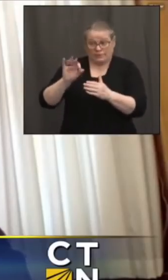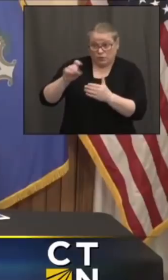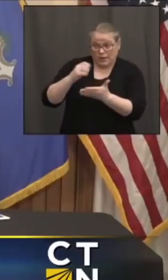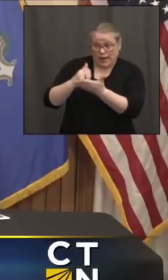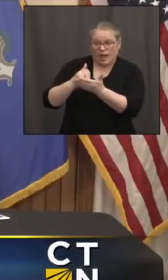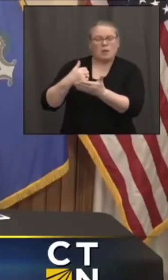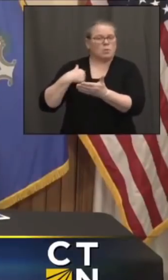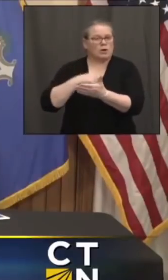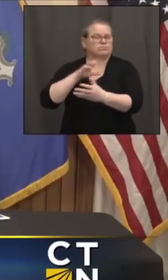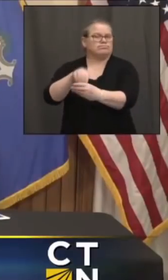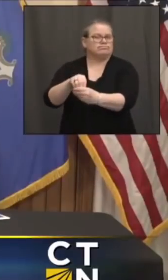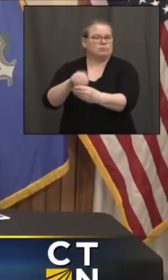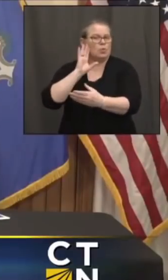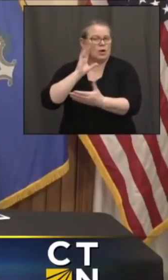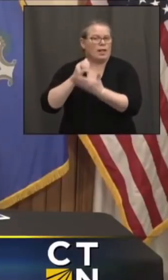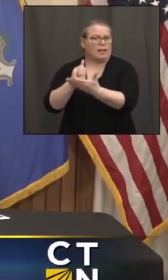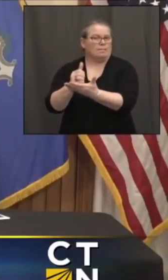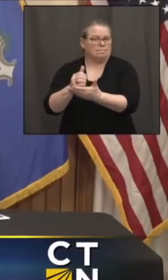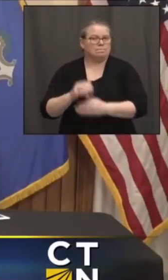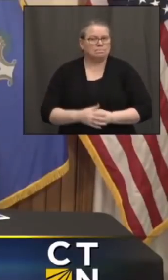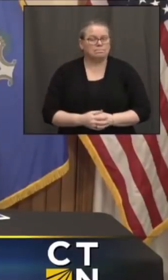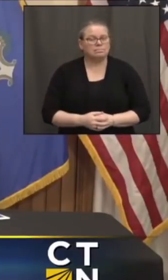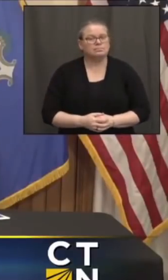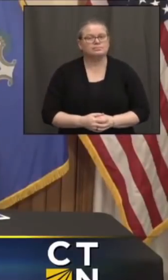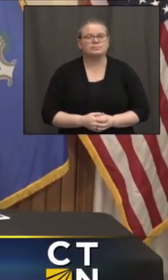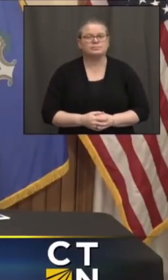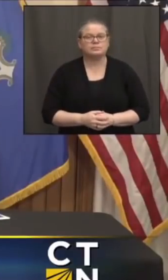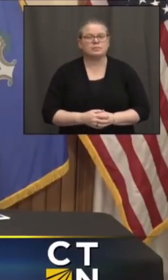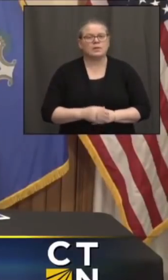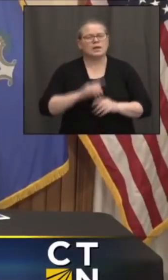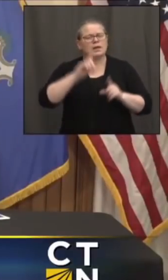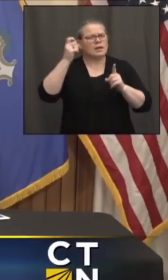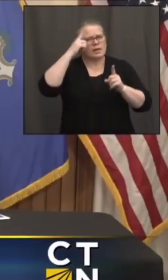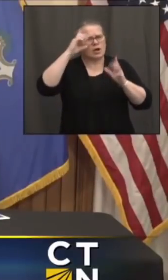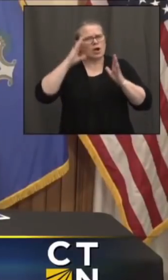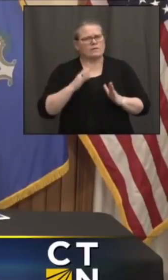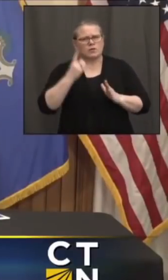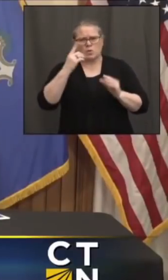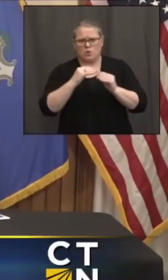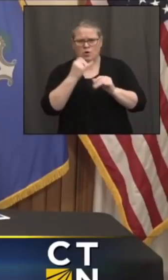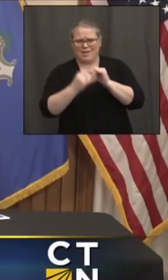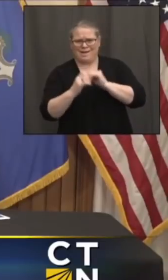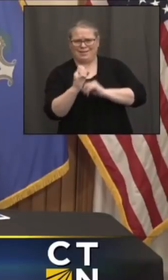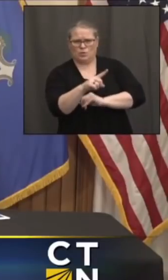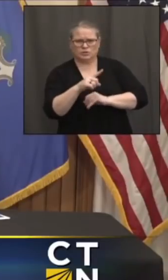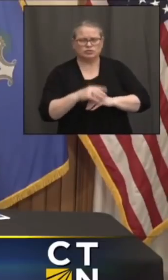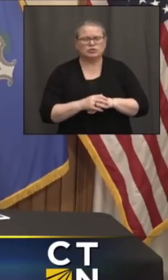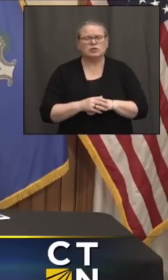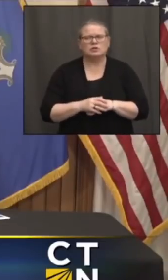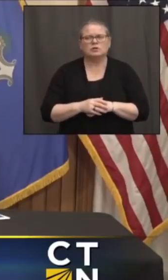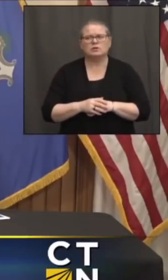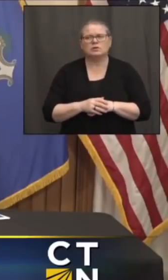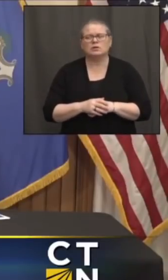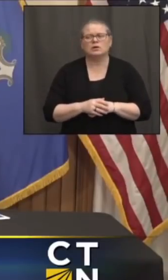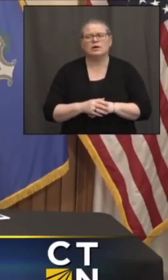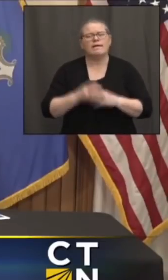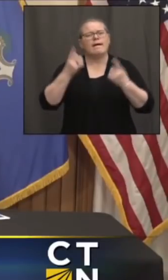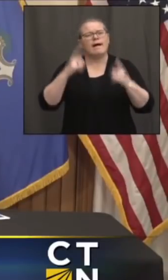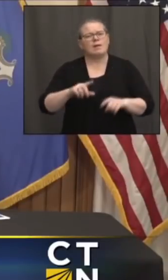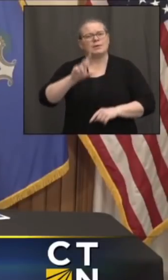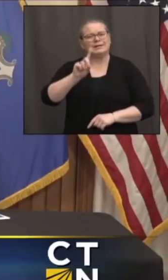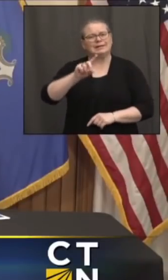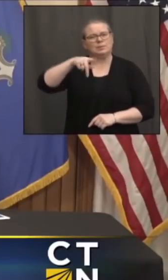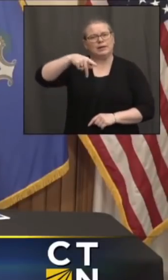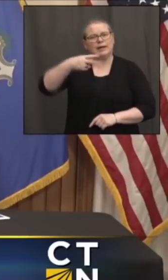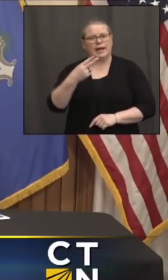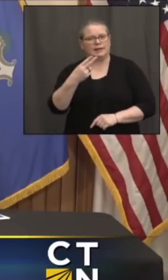as well. And one last question for the governor. Governor, I noticed that the Department of Public Health budget's pretty